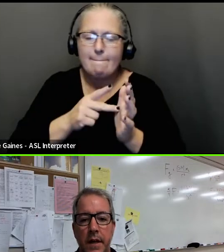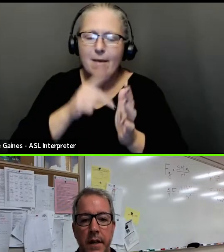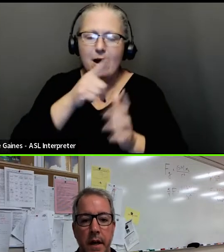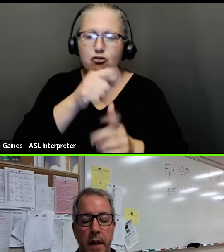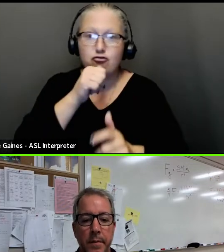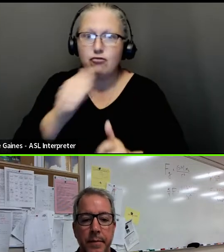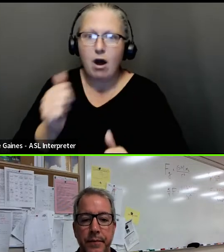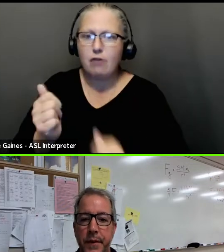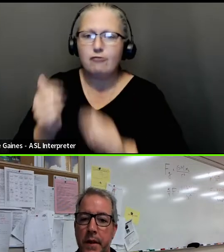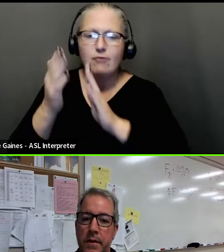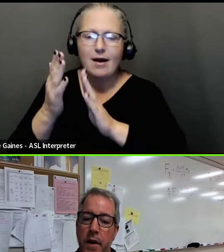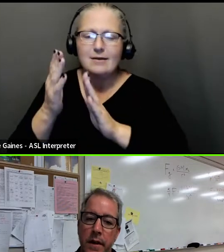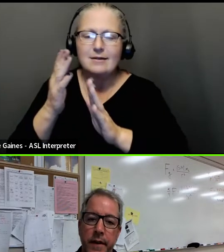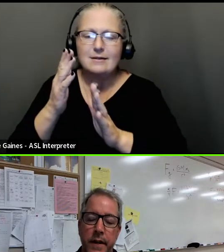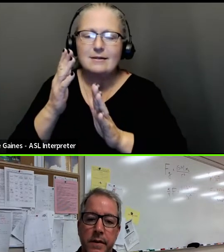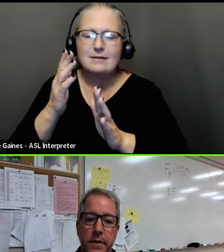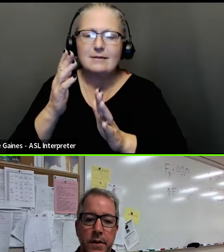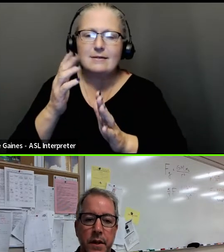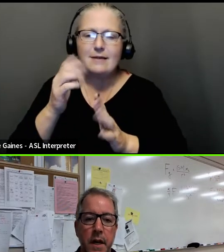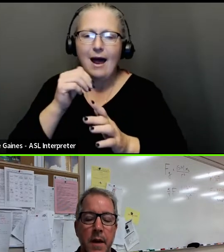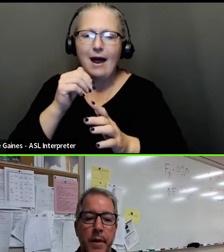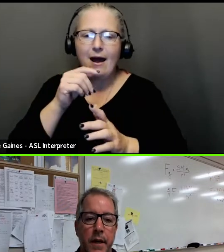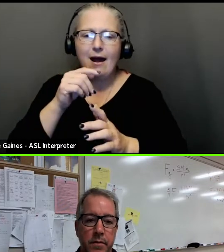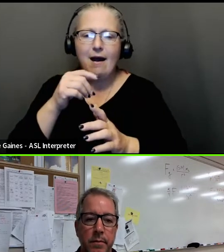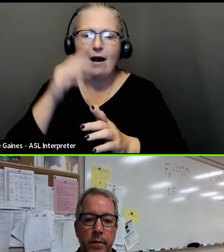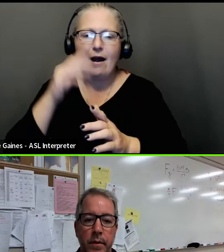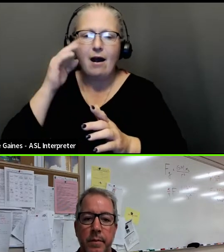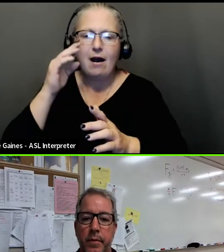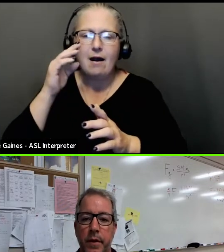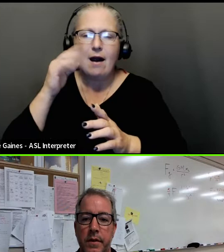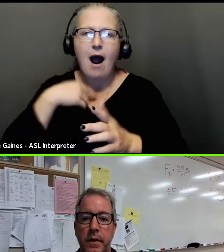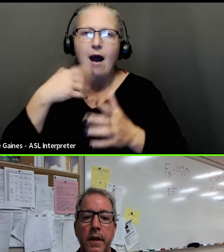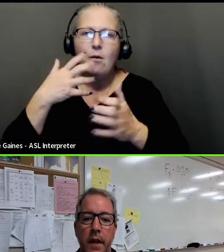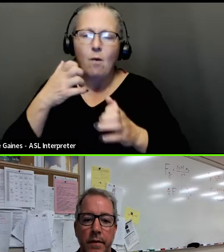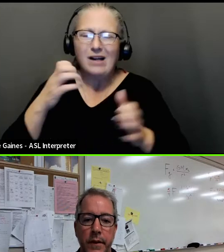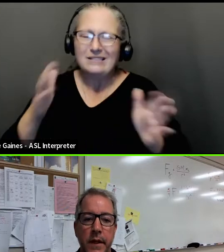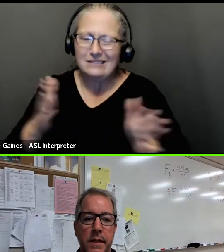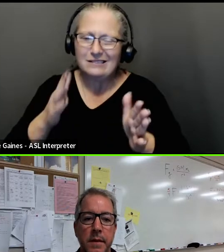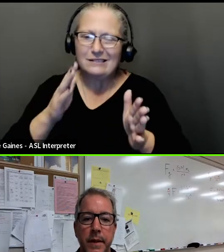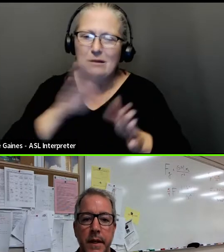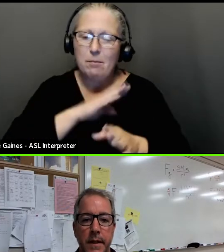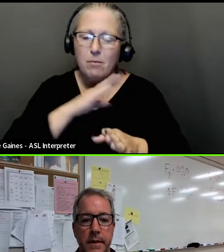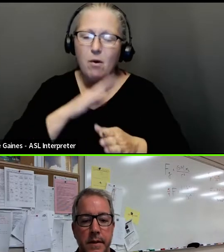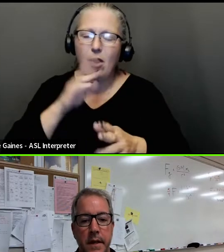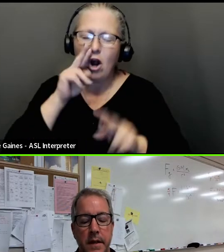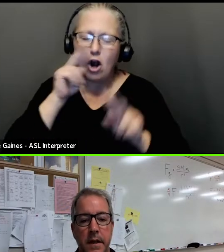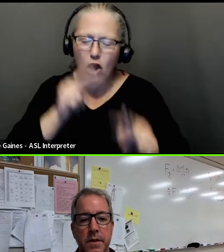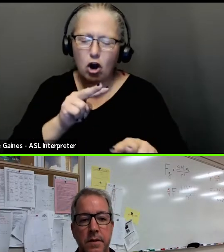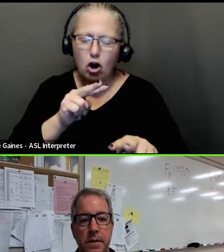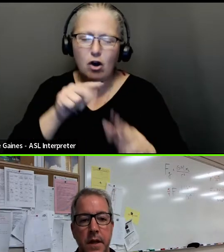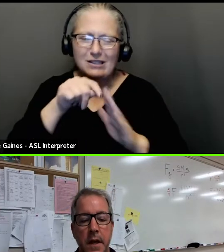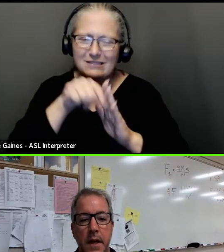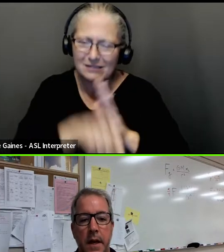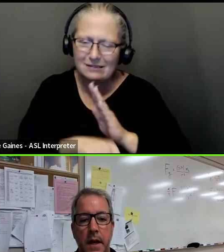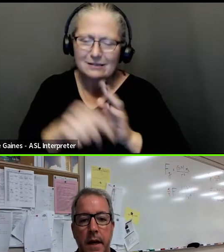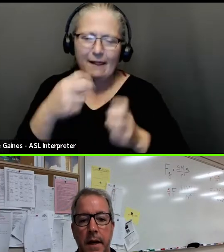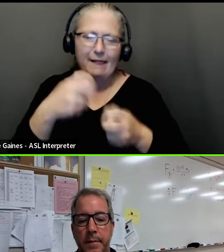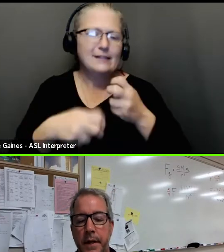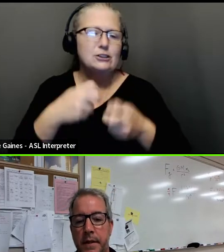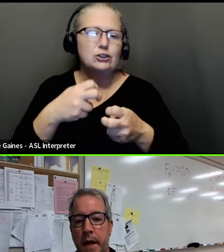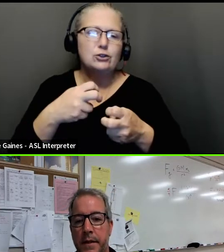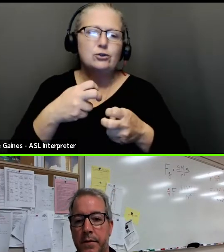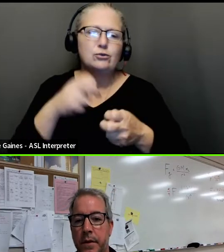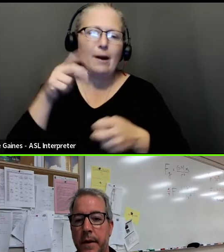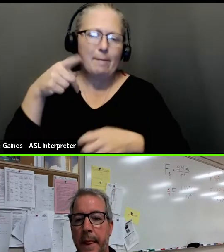it or not trying to find a solution, but I do implore the board to look carefully and deeply at the issues